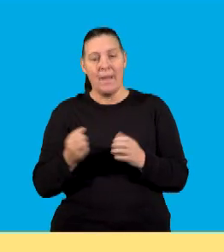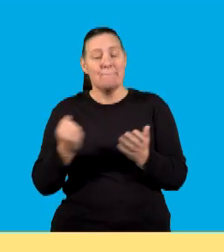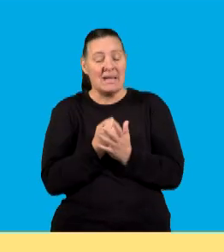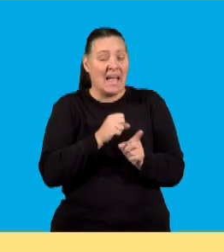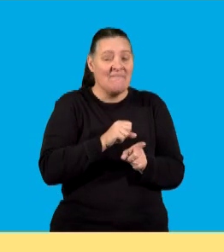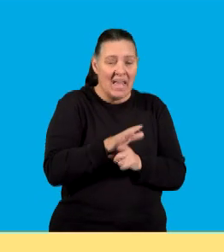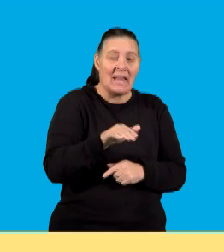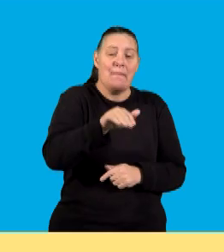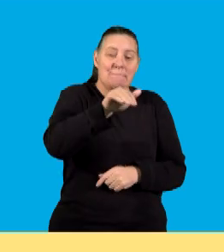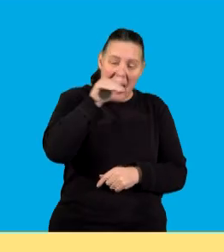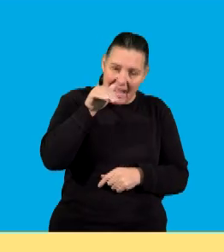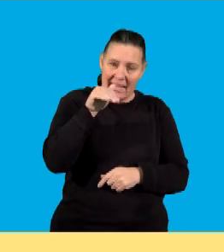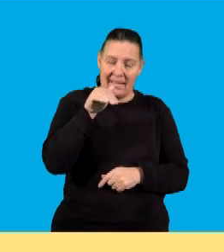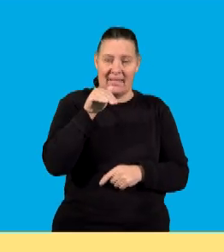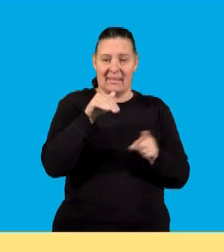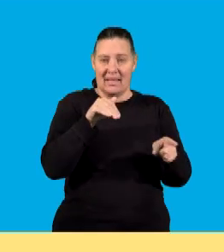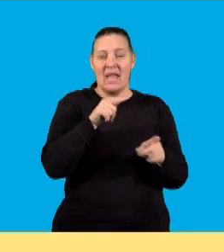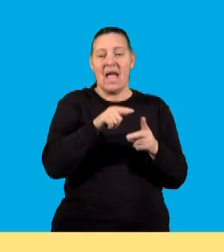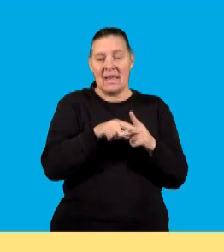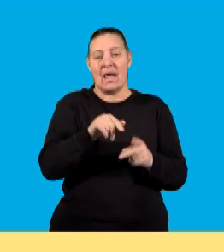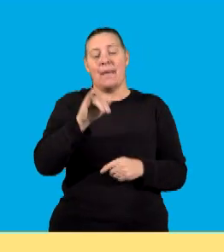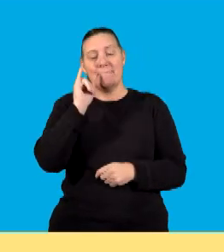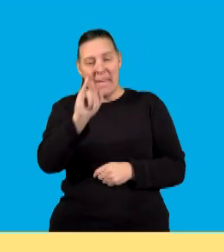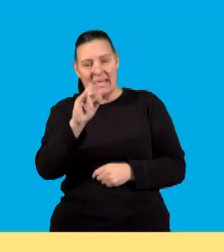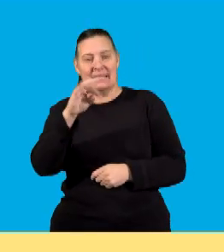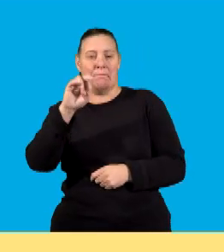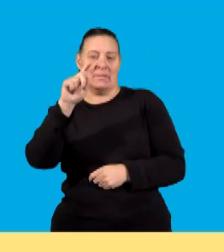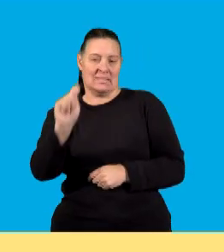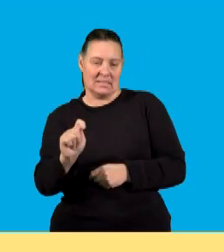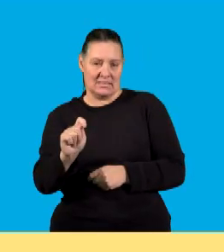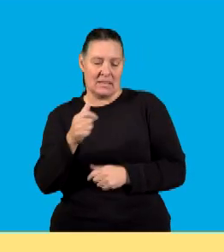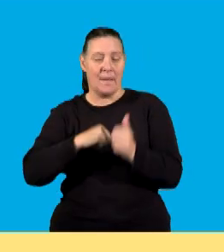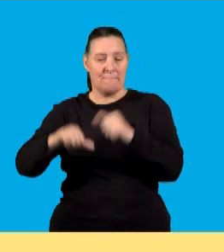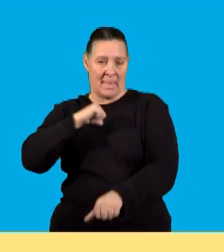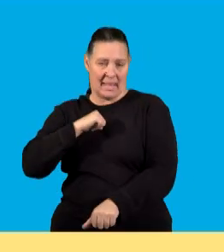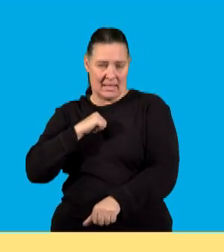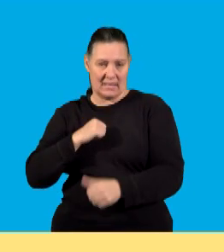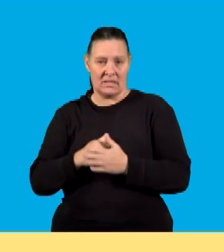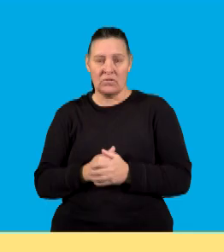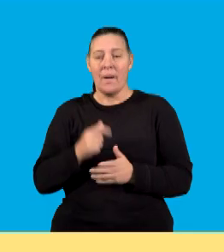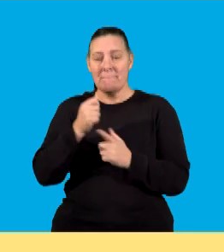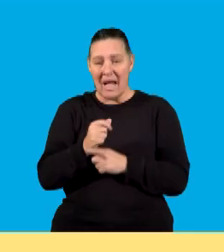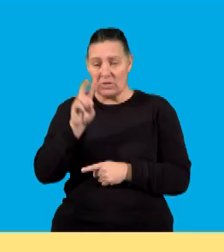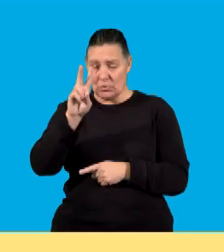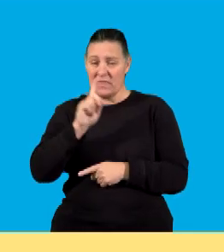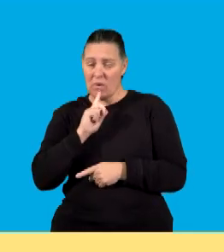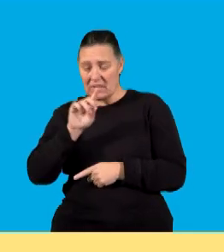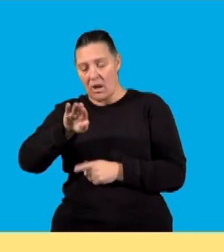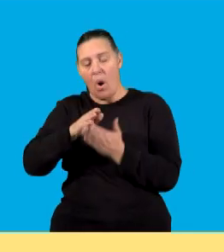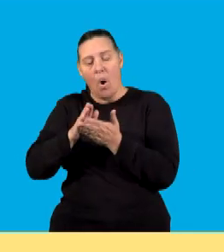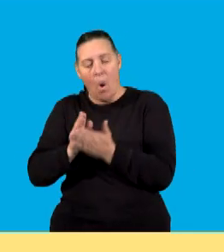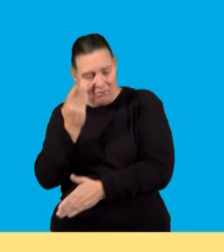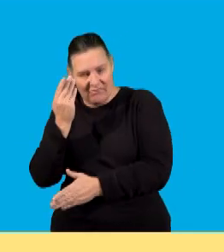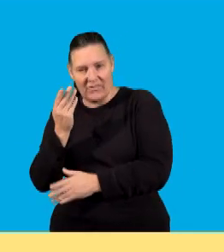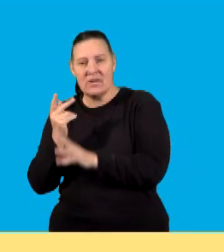It must affect bank and bad debts recovered. That means I must remove that 2,000 that